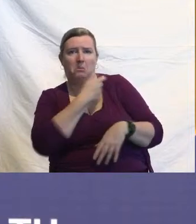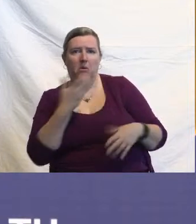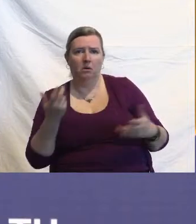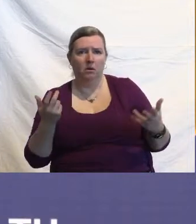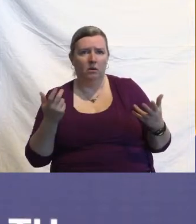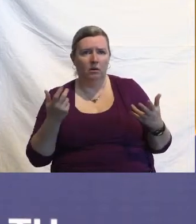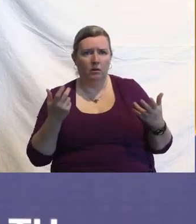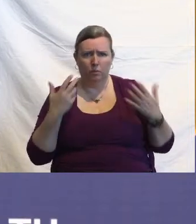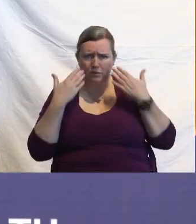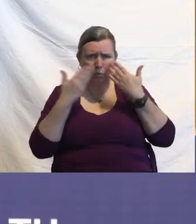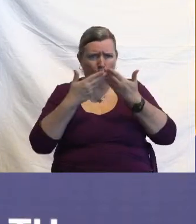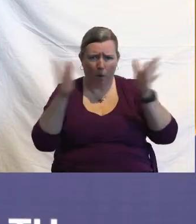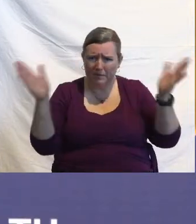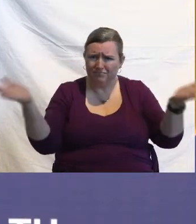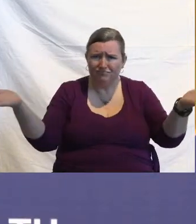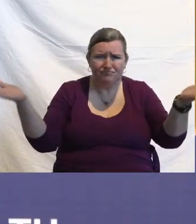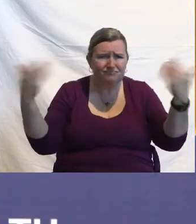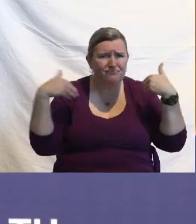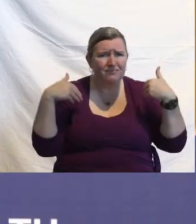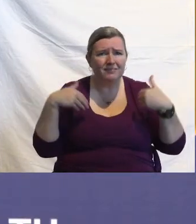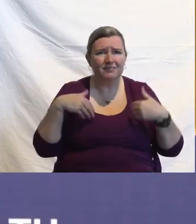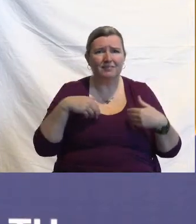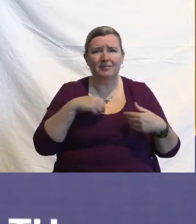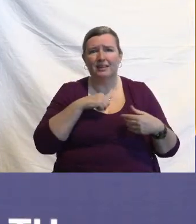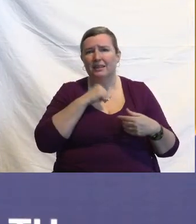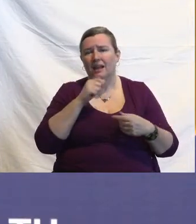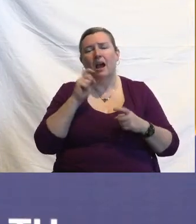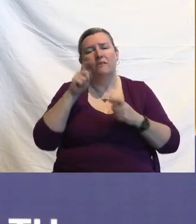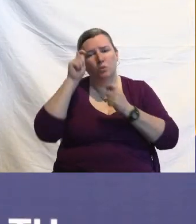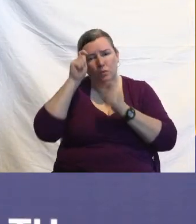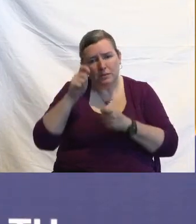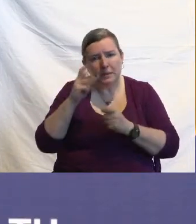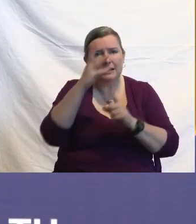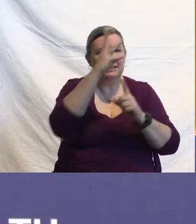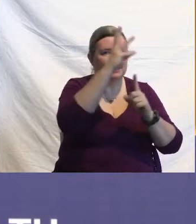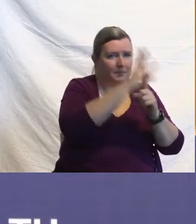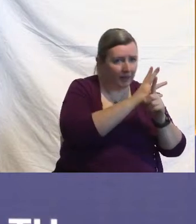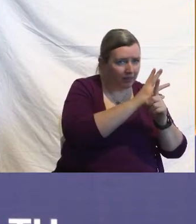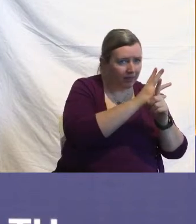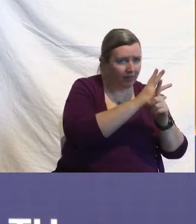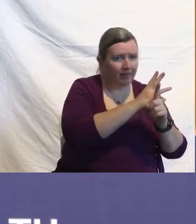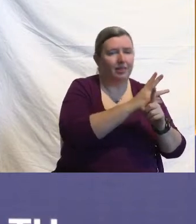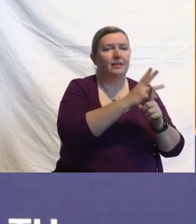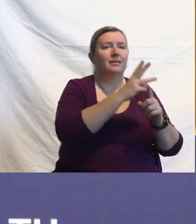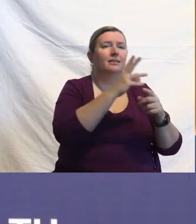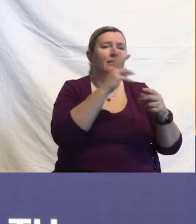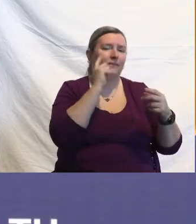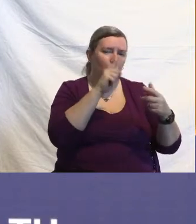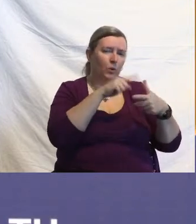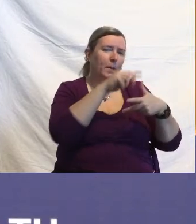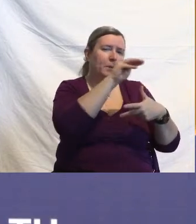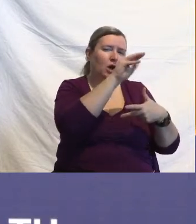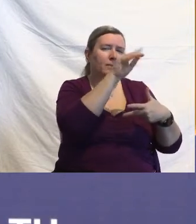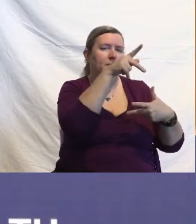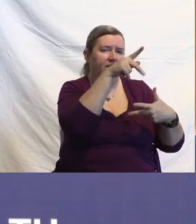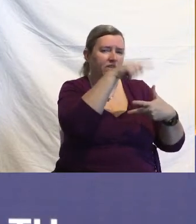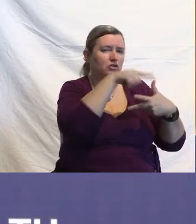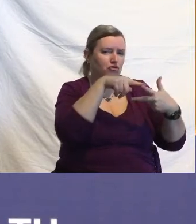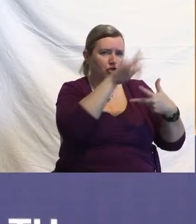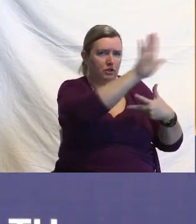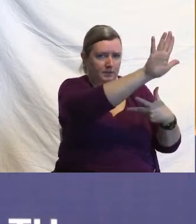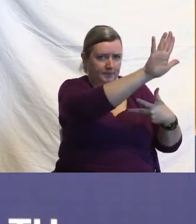never want to, you have to respect, it has to be 6 months after Moderna, Pfizer, and has to be 2 months at a minimum after Johnson &